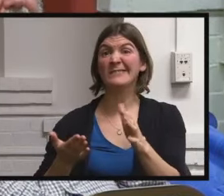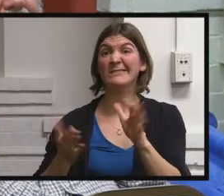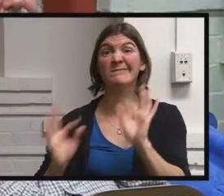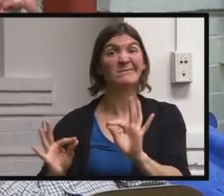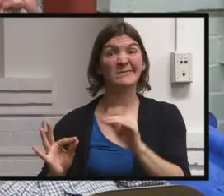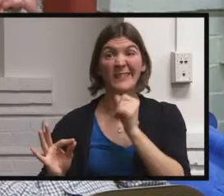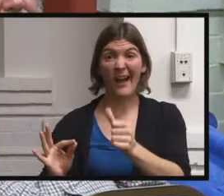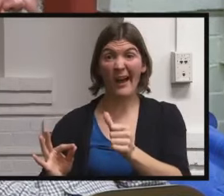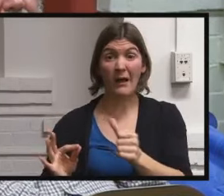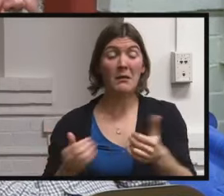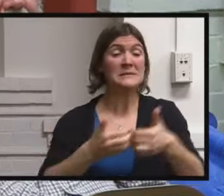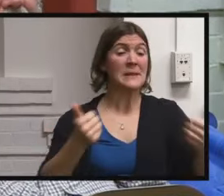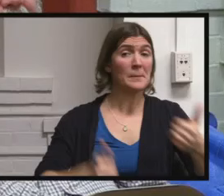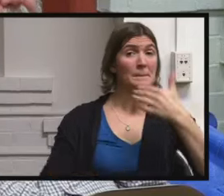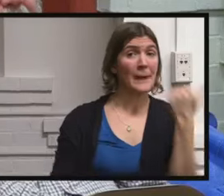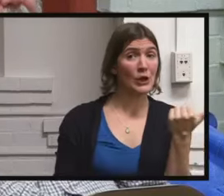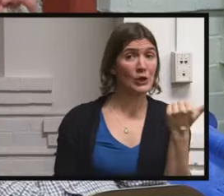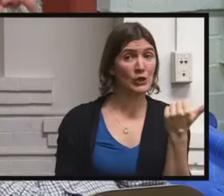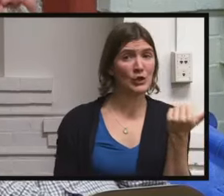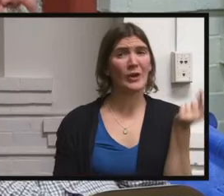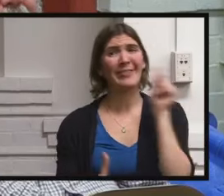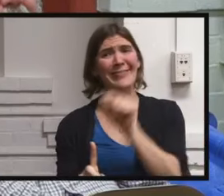And there are issues because